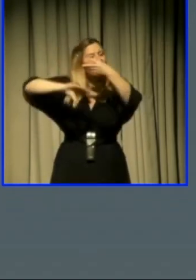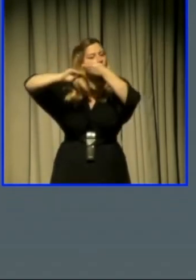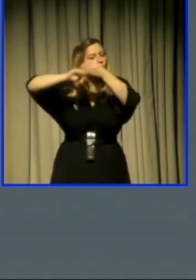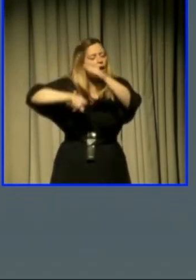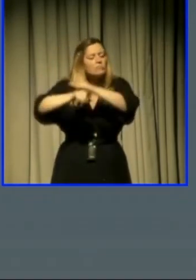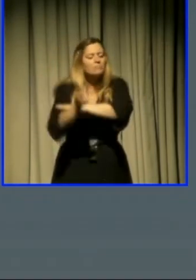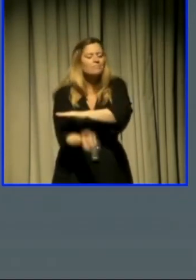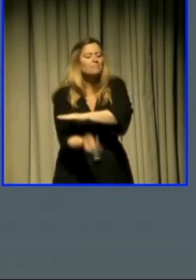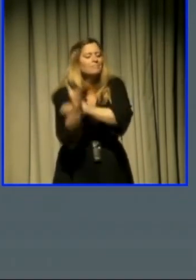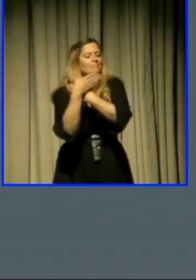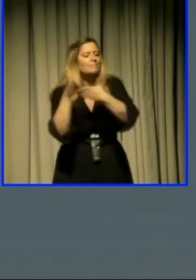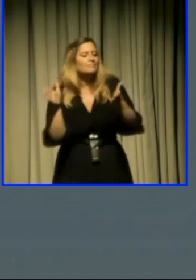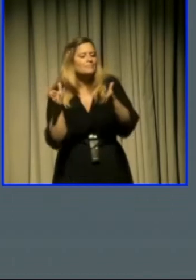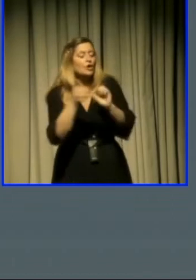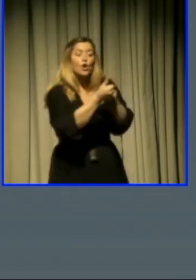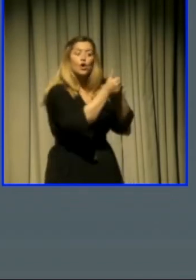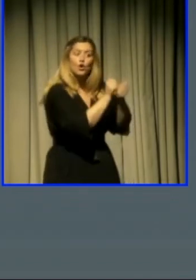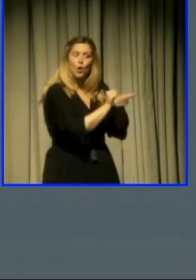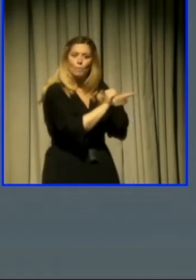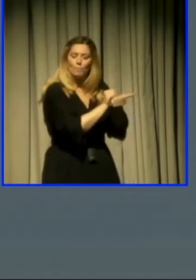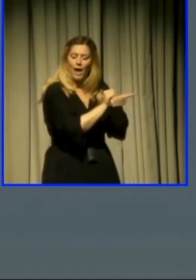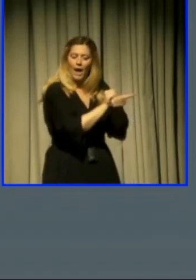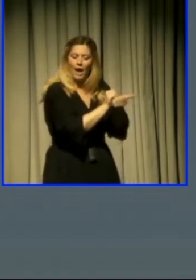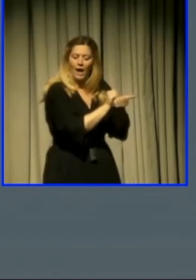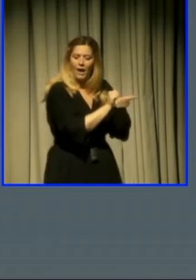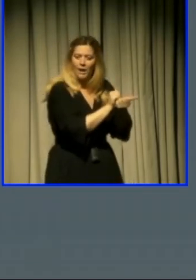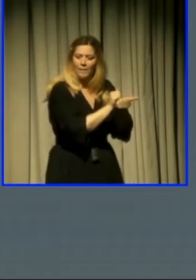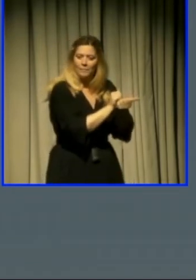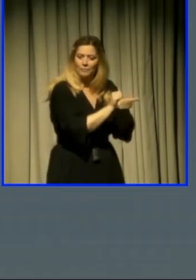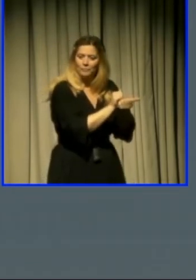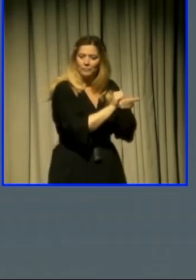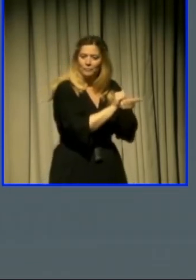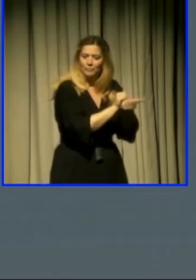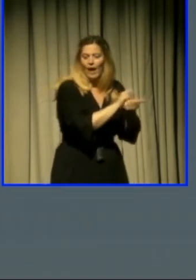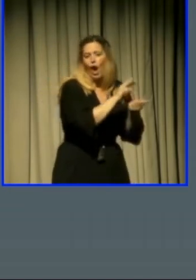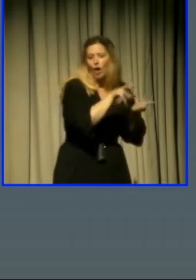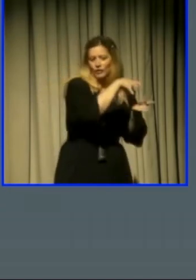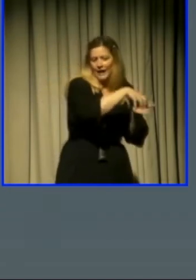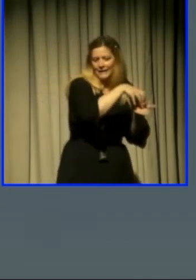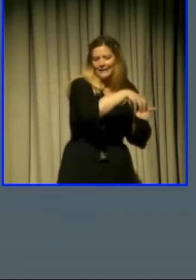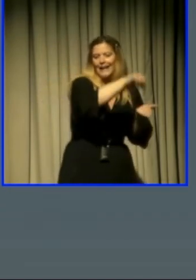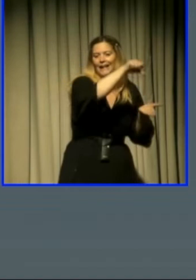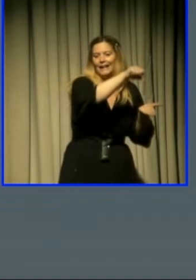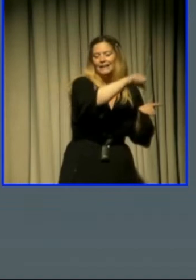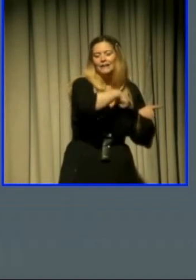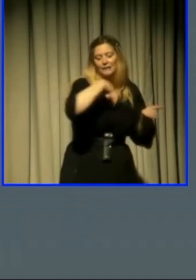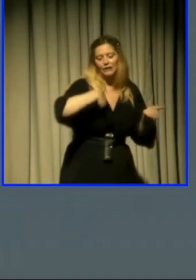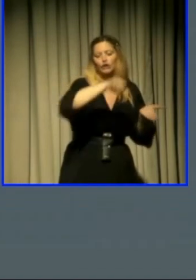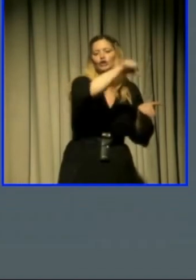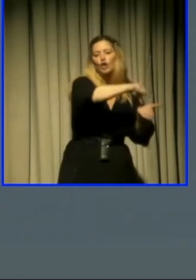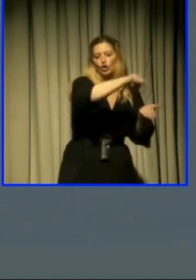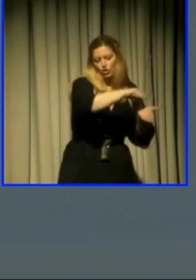they replicated their Tokyo store for the online experience. And, similarly,